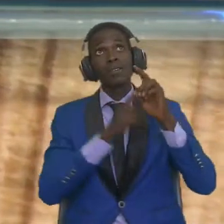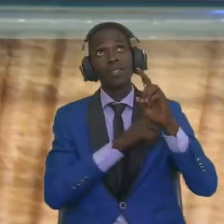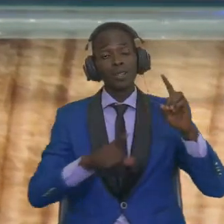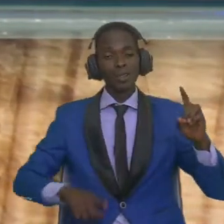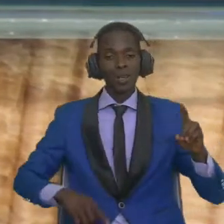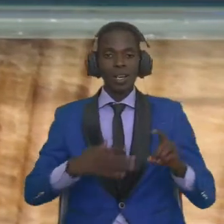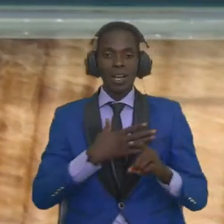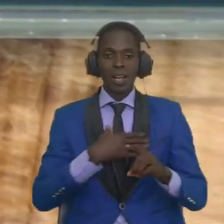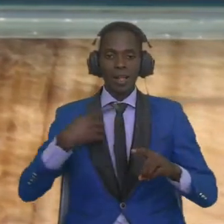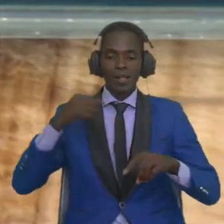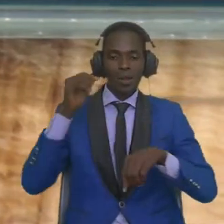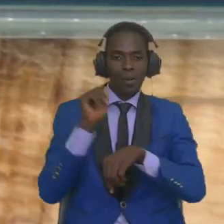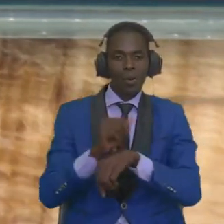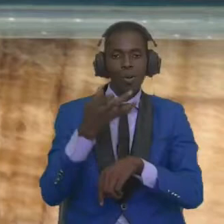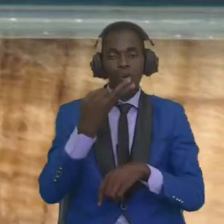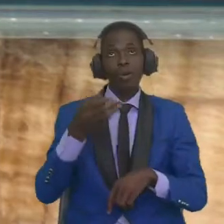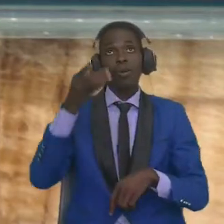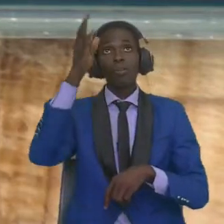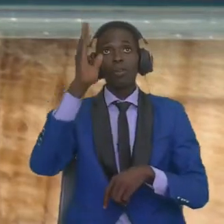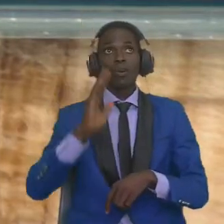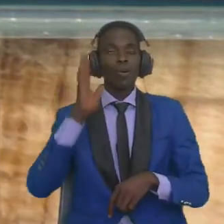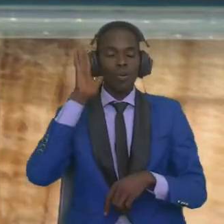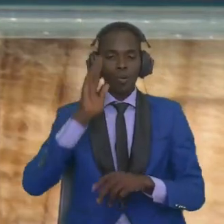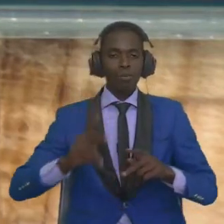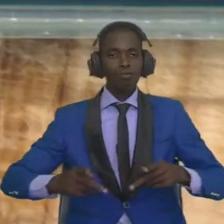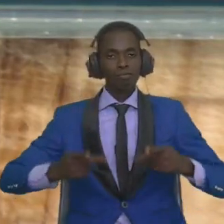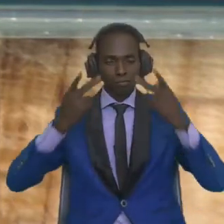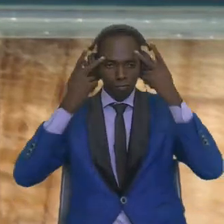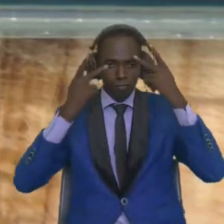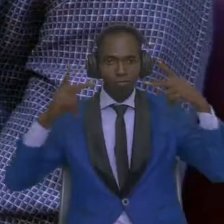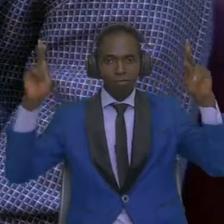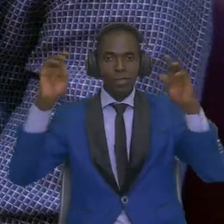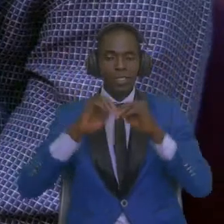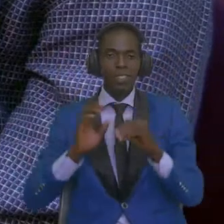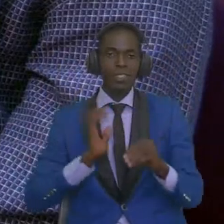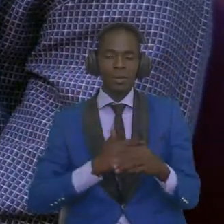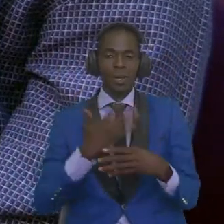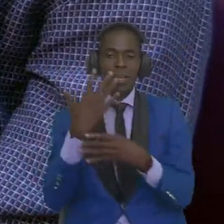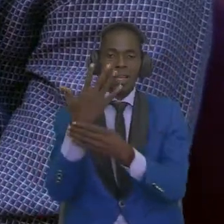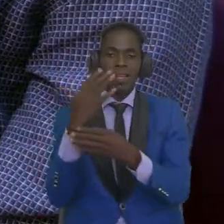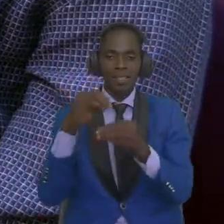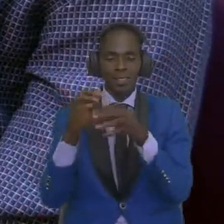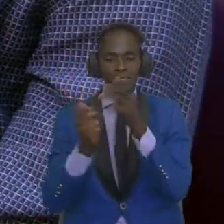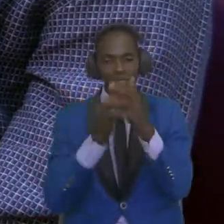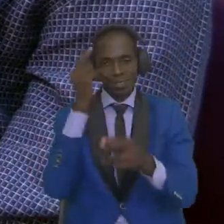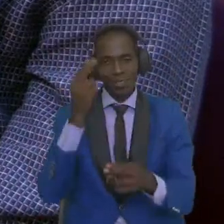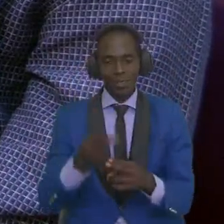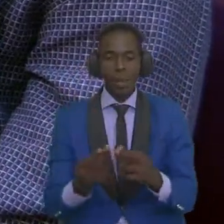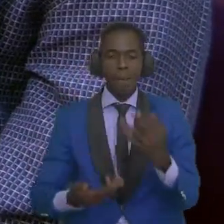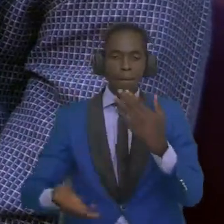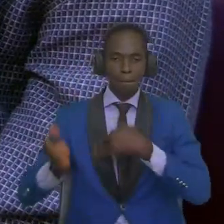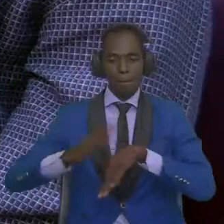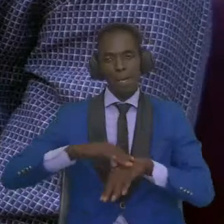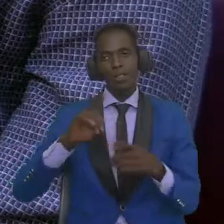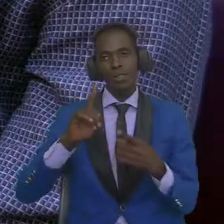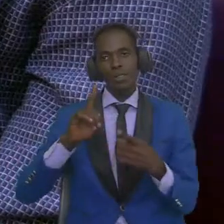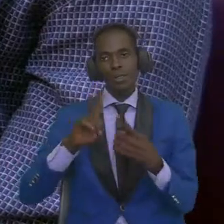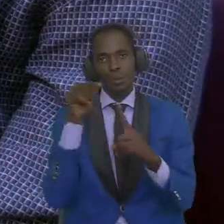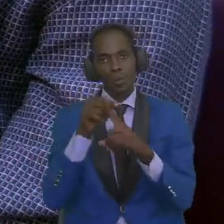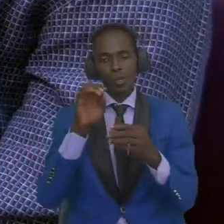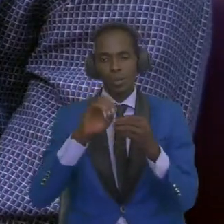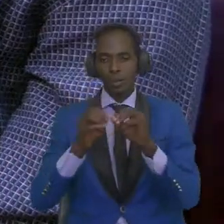of God will prosper in our hands in Jesus' name. Let's come to number one now.